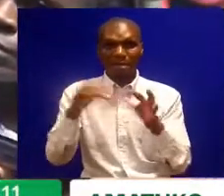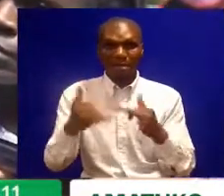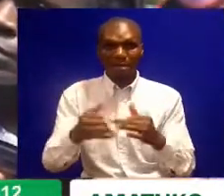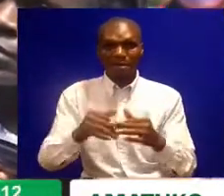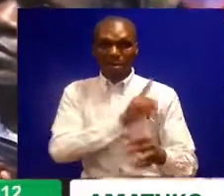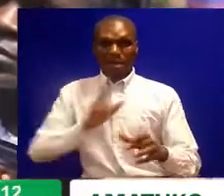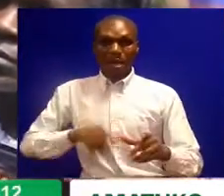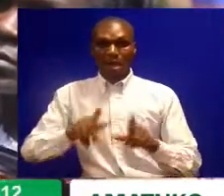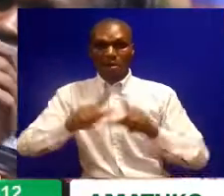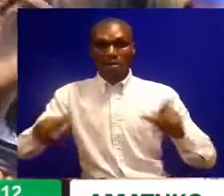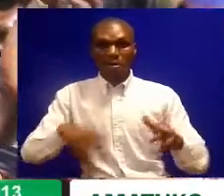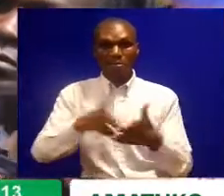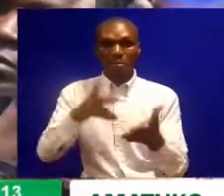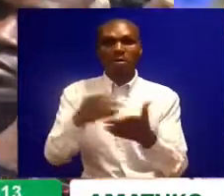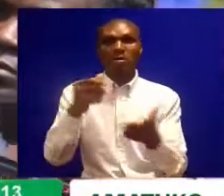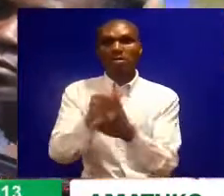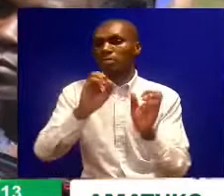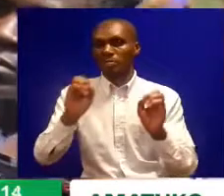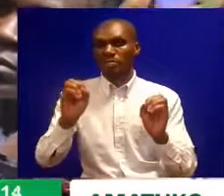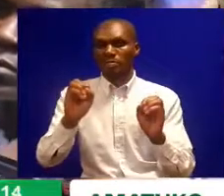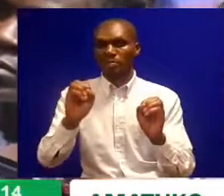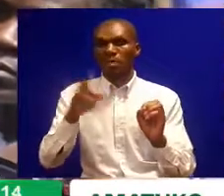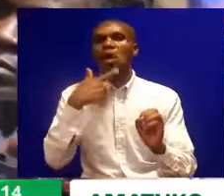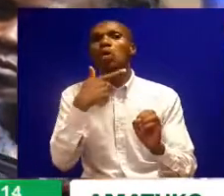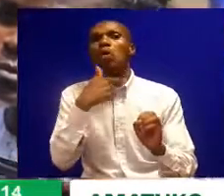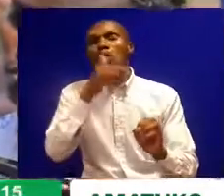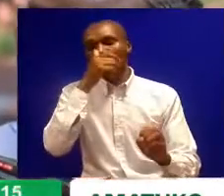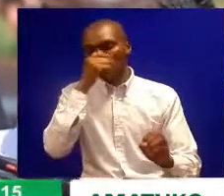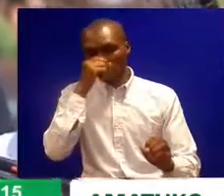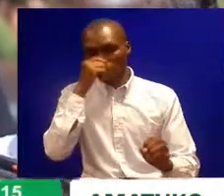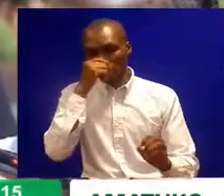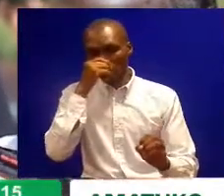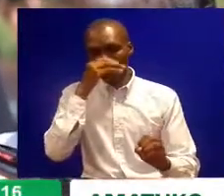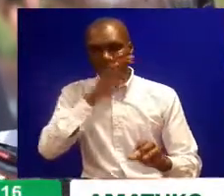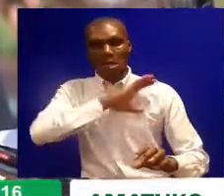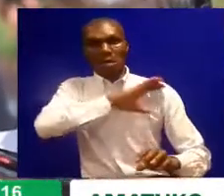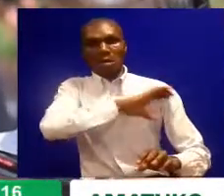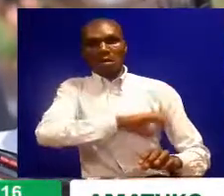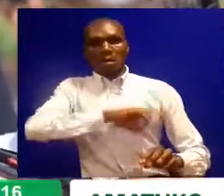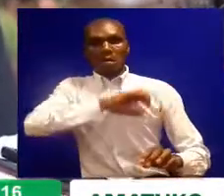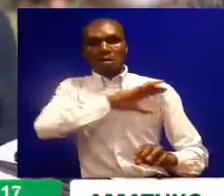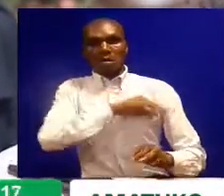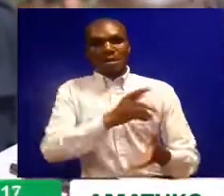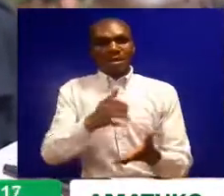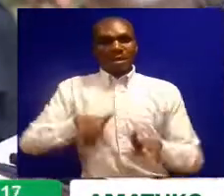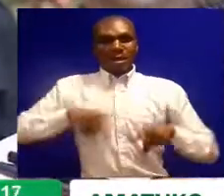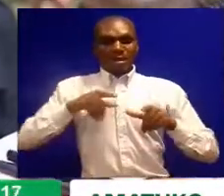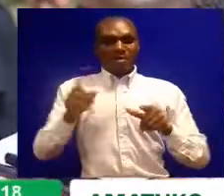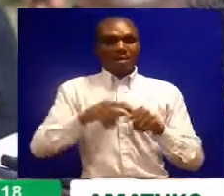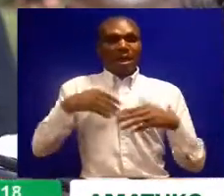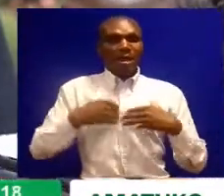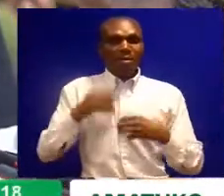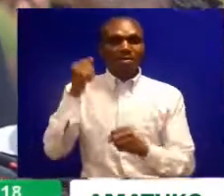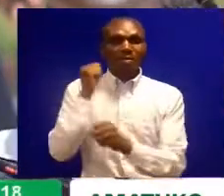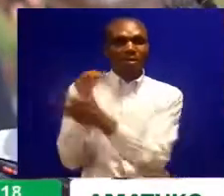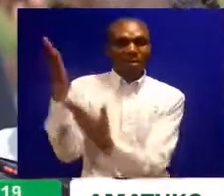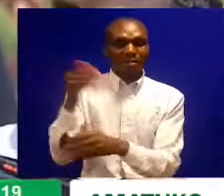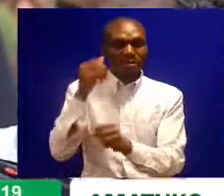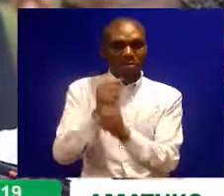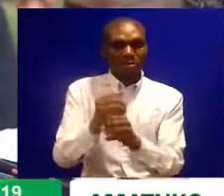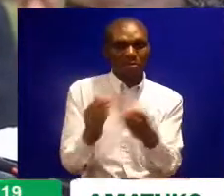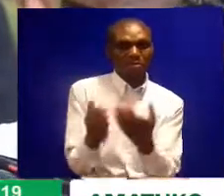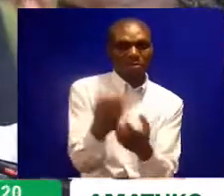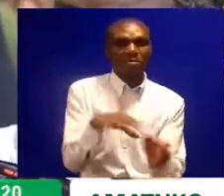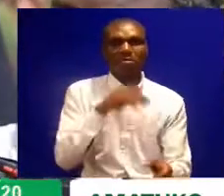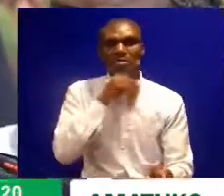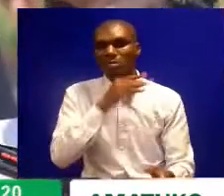ndora chi kana rent ngo ranje ko kore merali obugimo because tari azini chi gasi bantu bantu ba kwata banya kora usini biasara bana bana basini